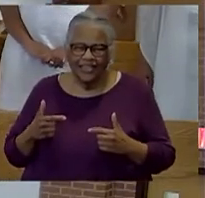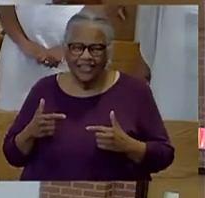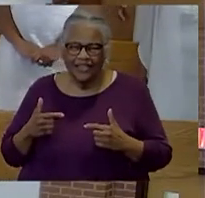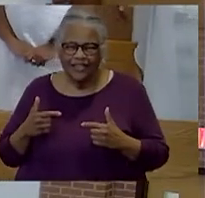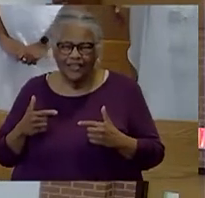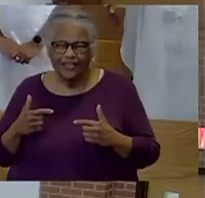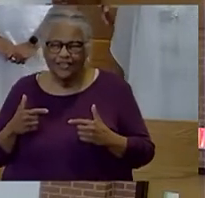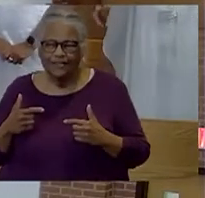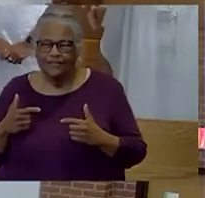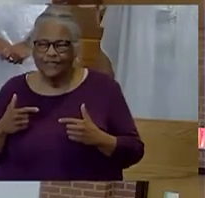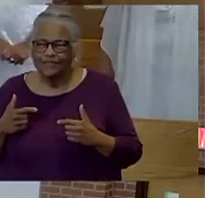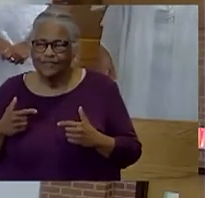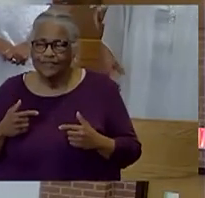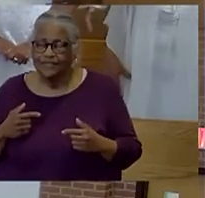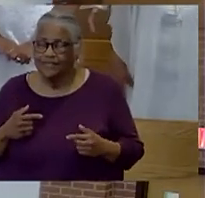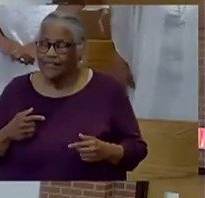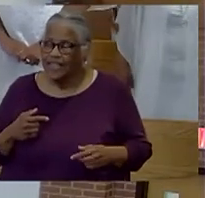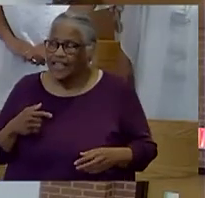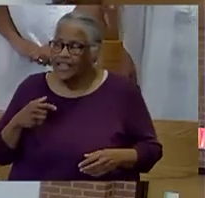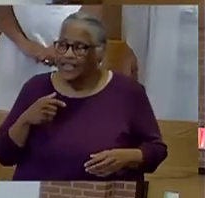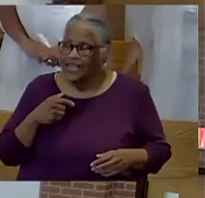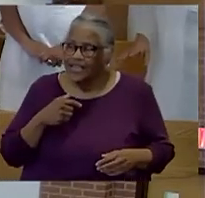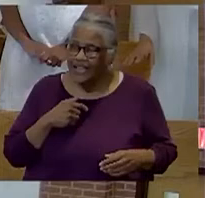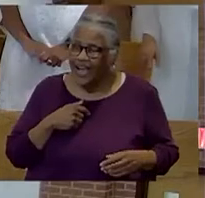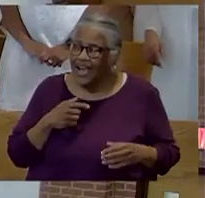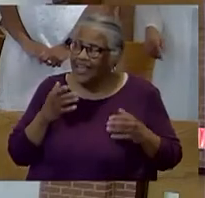Because he lived, we can face tomorrow.